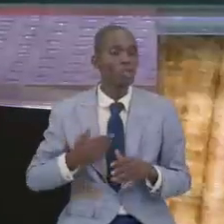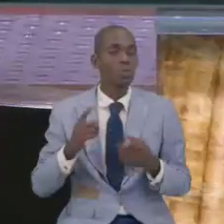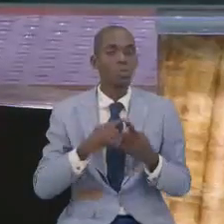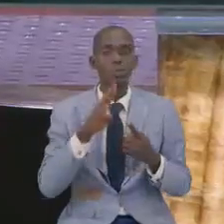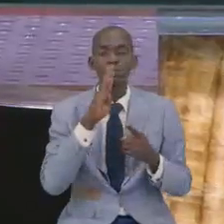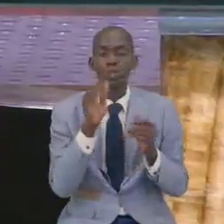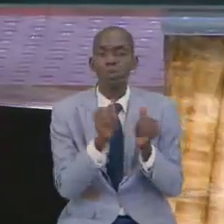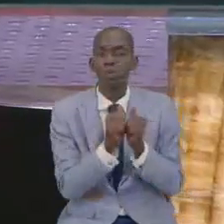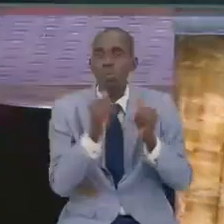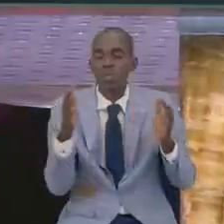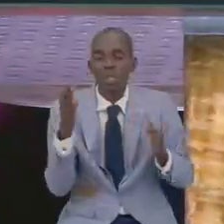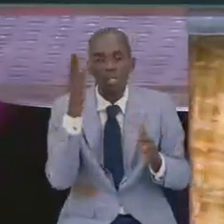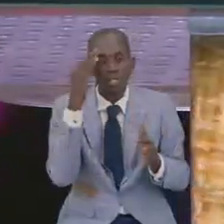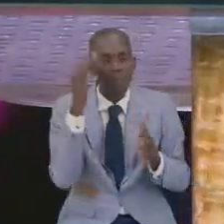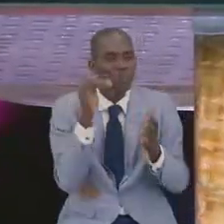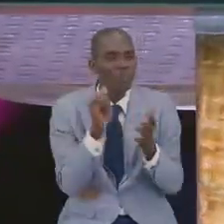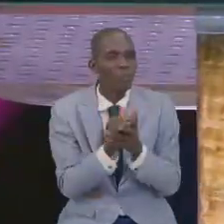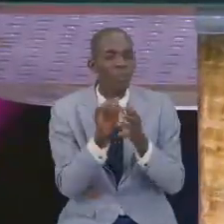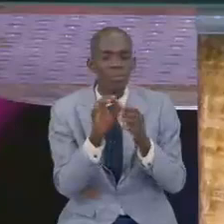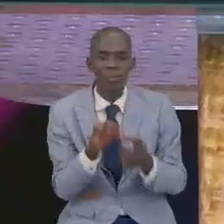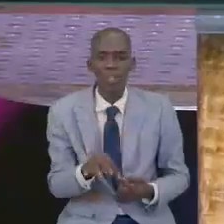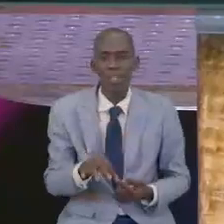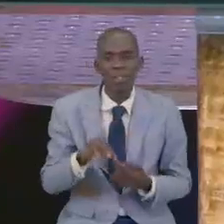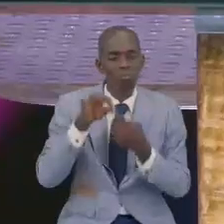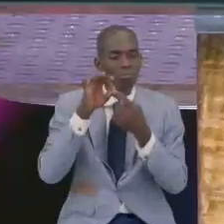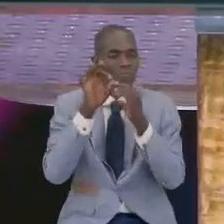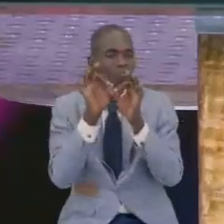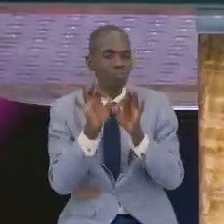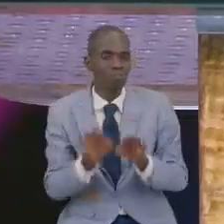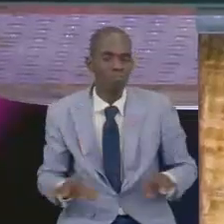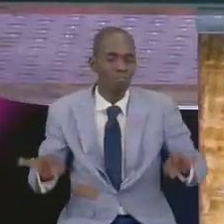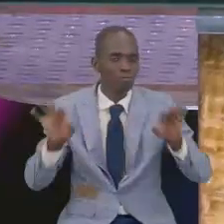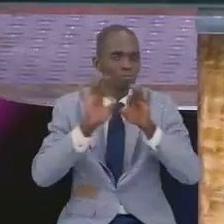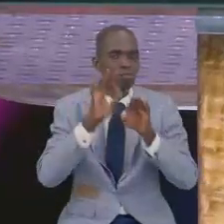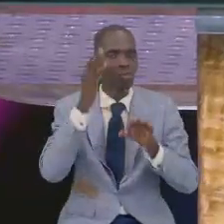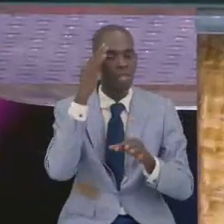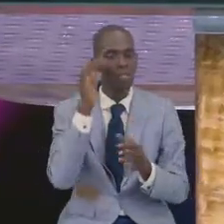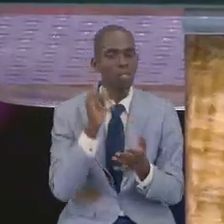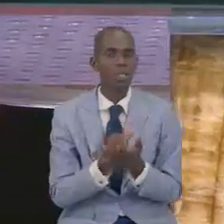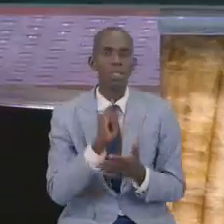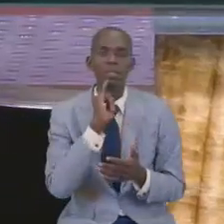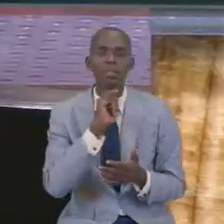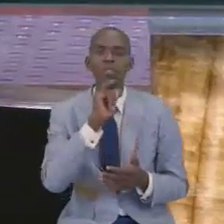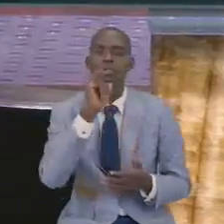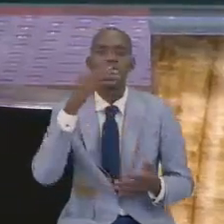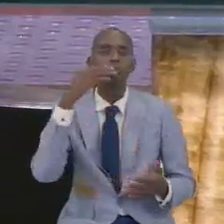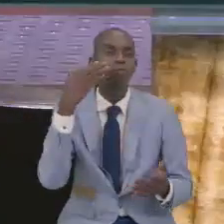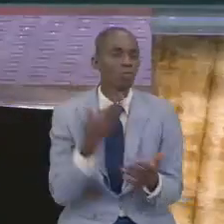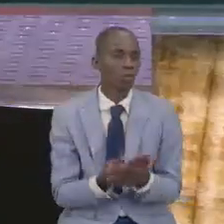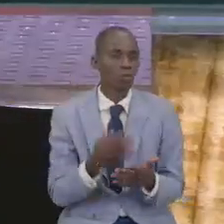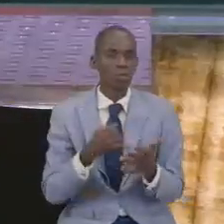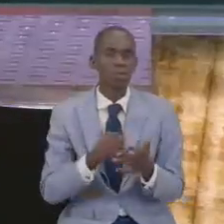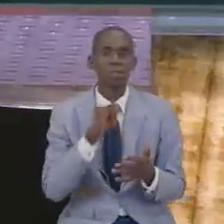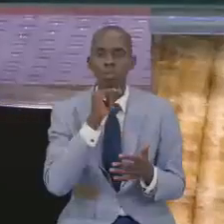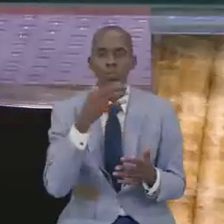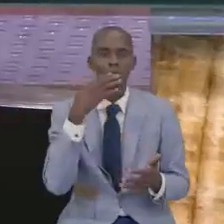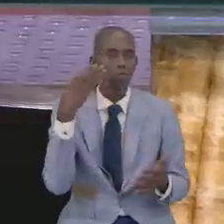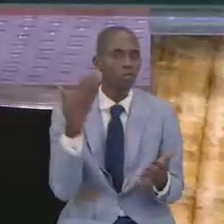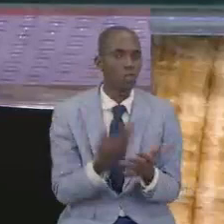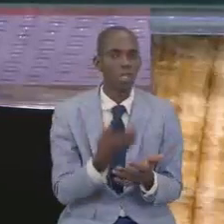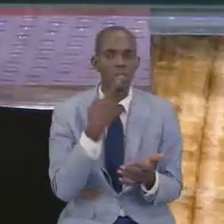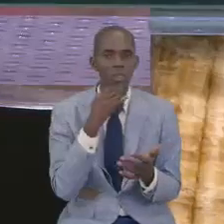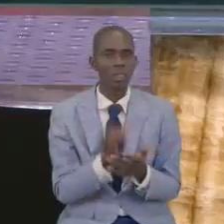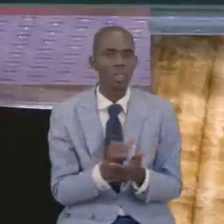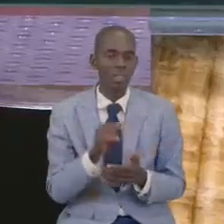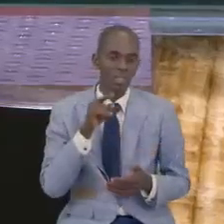knowledge, that essential experiential knowledge, that is not good. It is not good. And it says, he